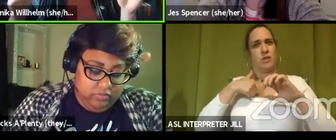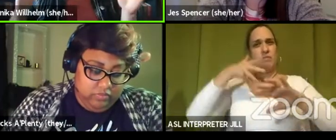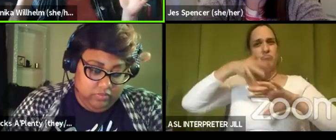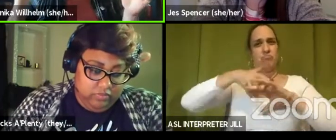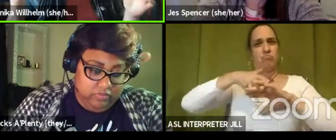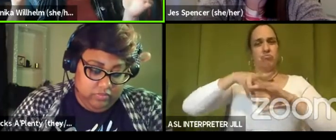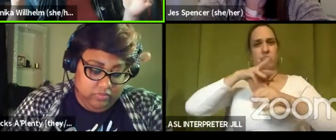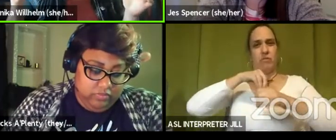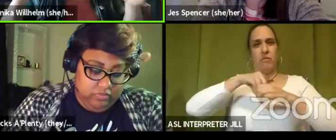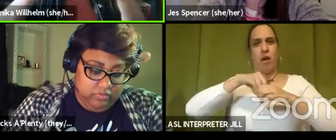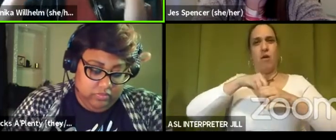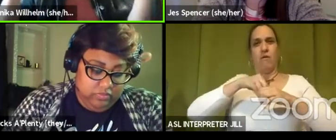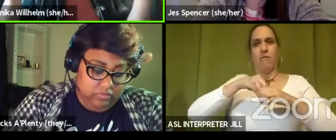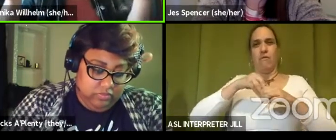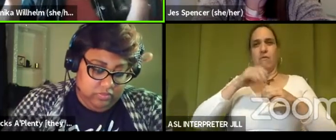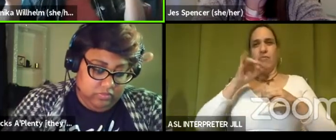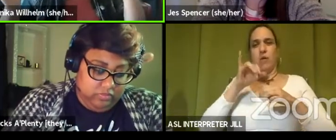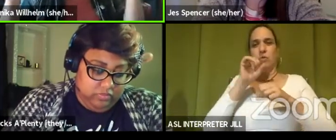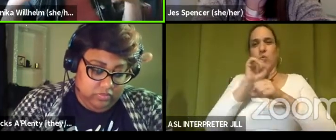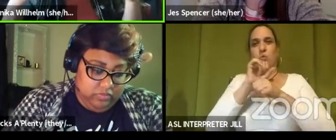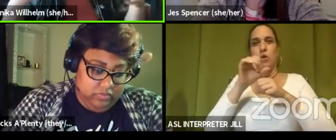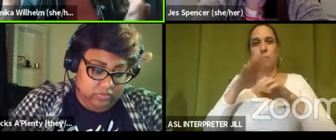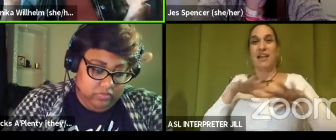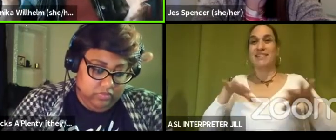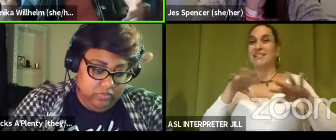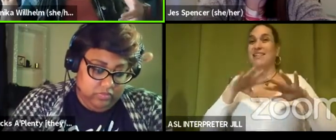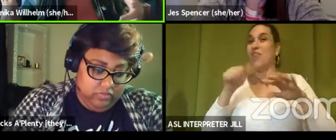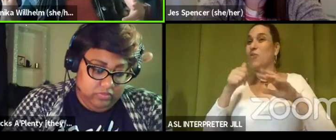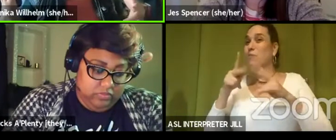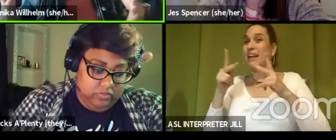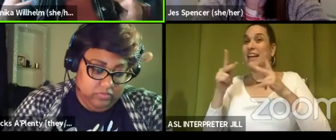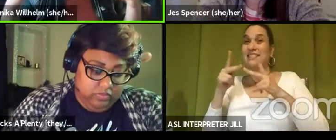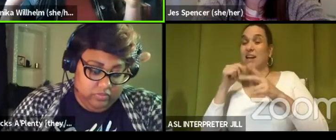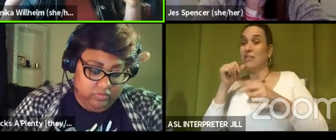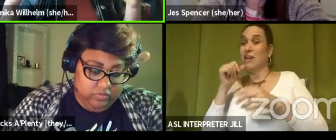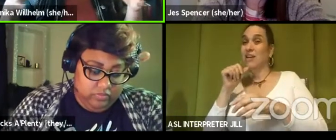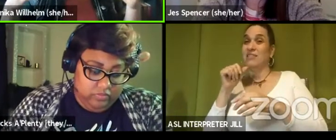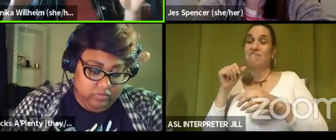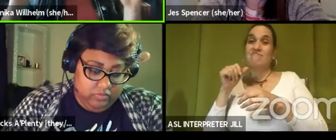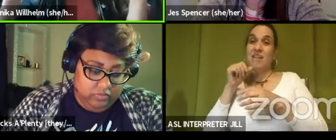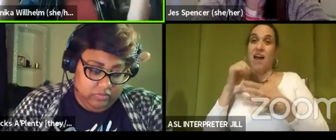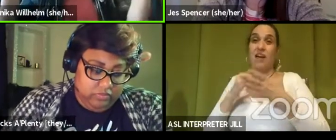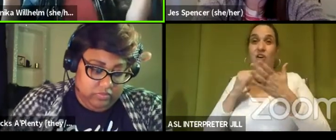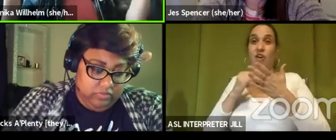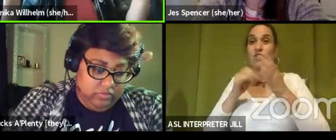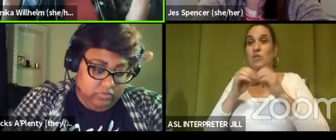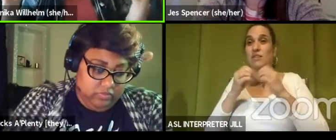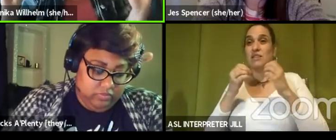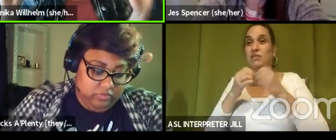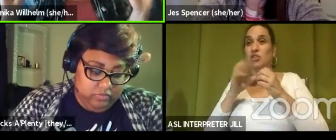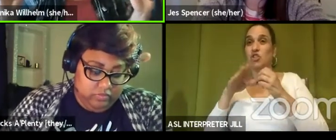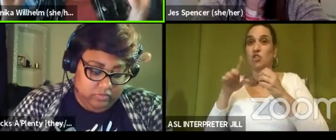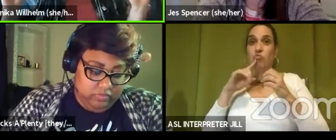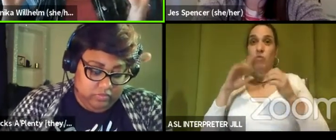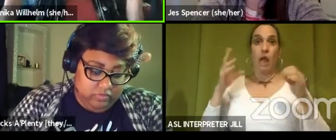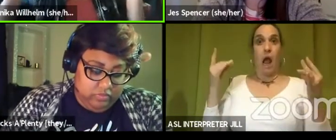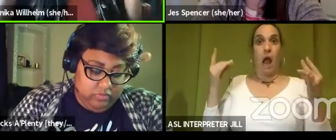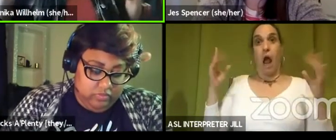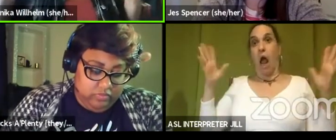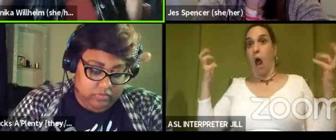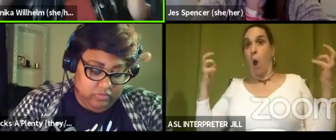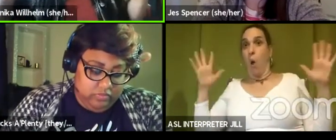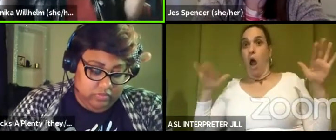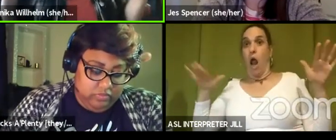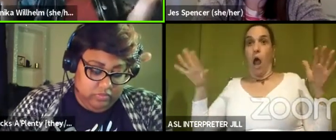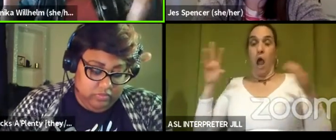like workplaces in general, any of the other workplaces that I work with that are not arts organizations, where children are this like big controversial thing, it's like,